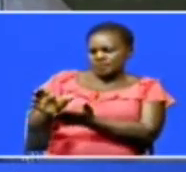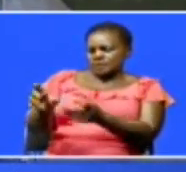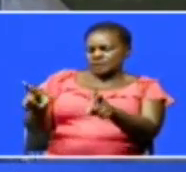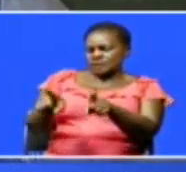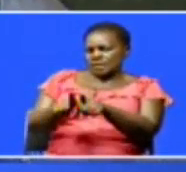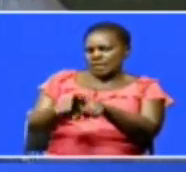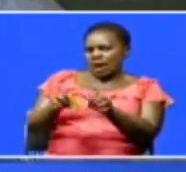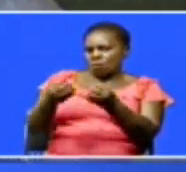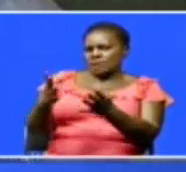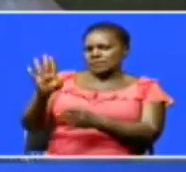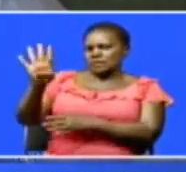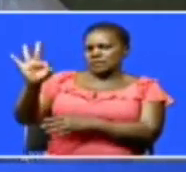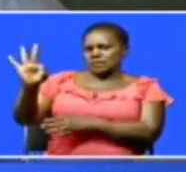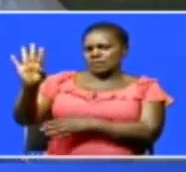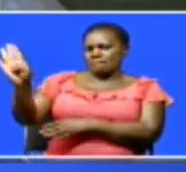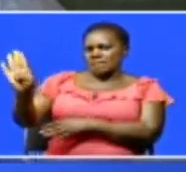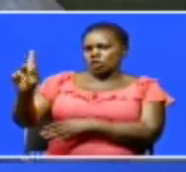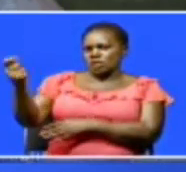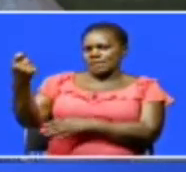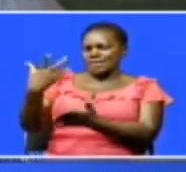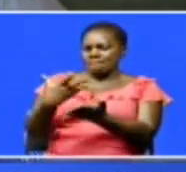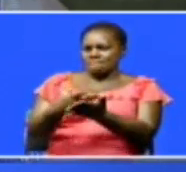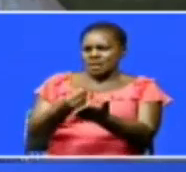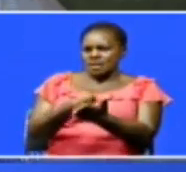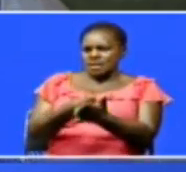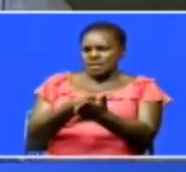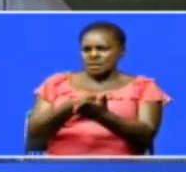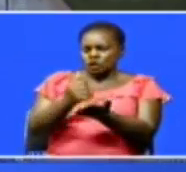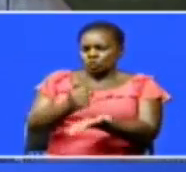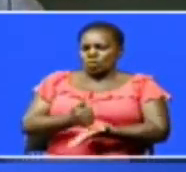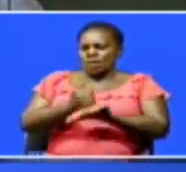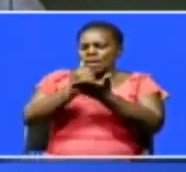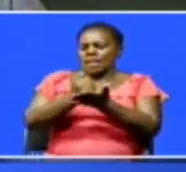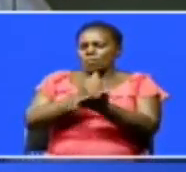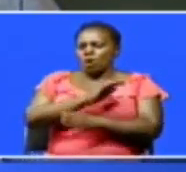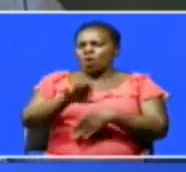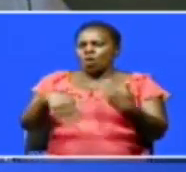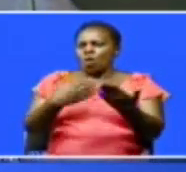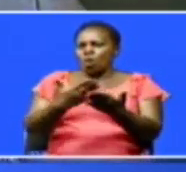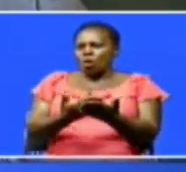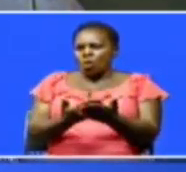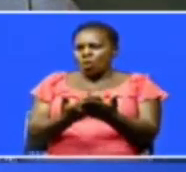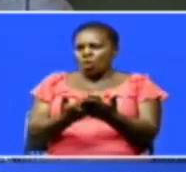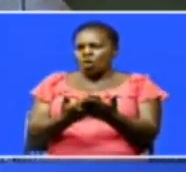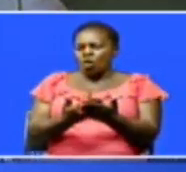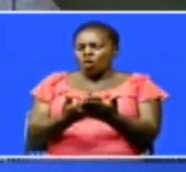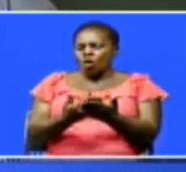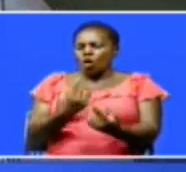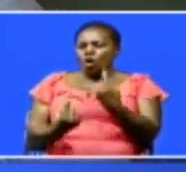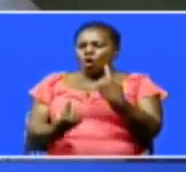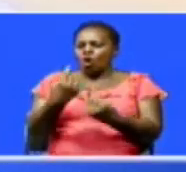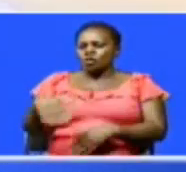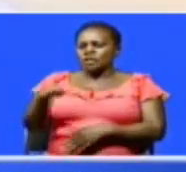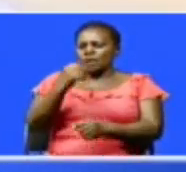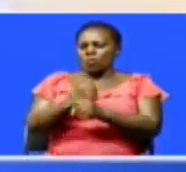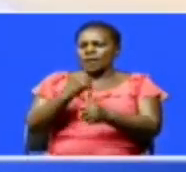amount of 3 billion Kenyan shillings to cover all frontline workers in the public